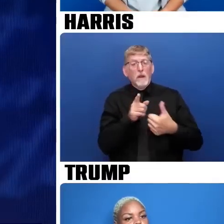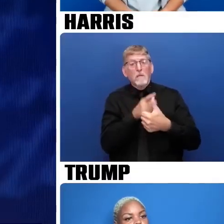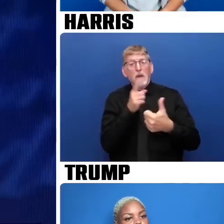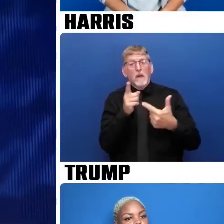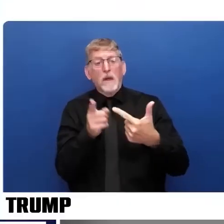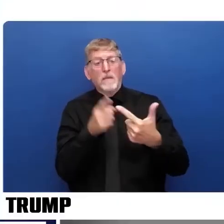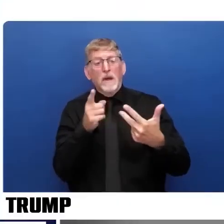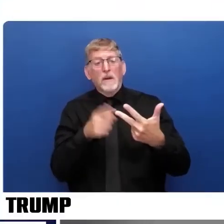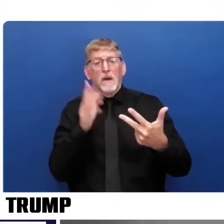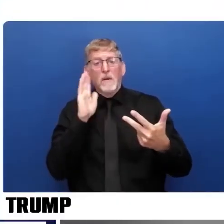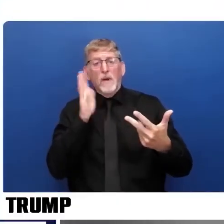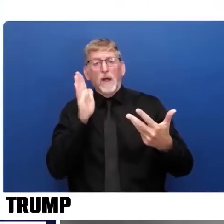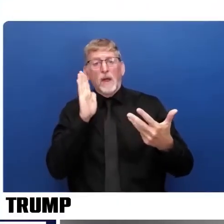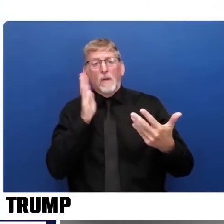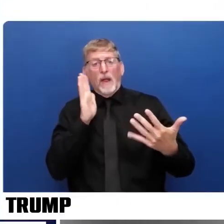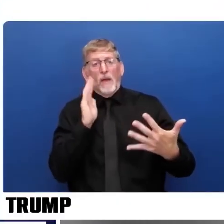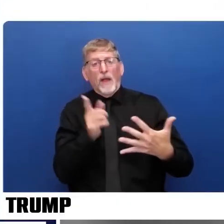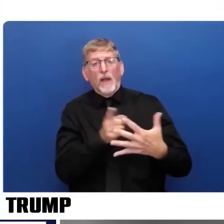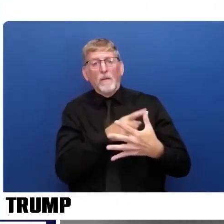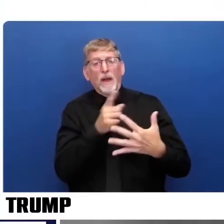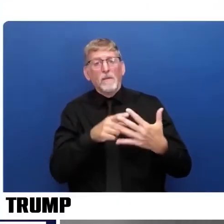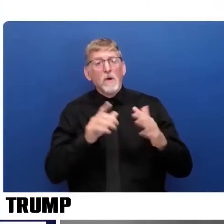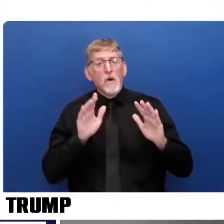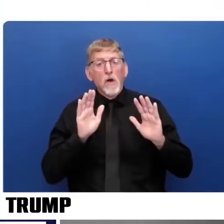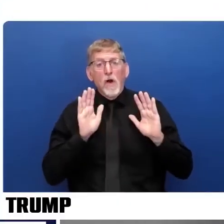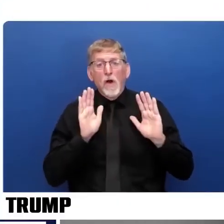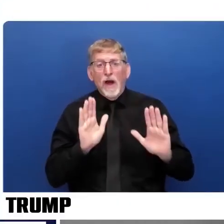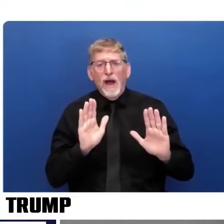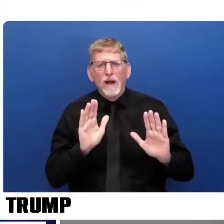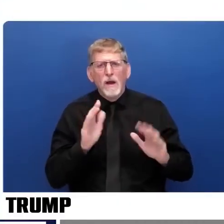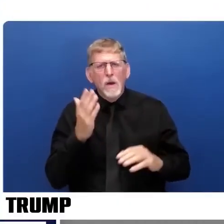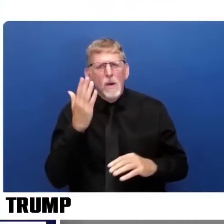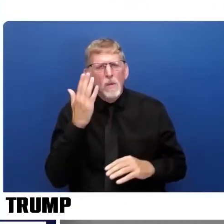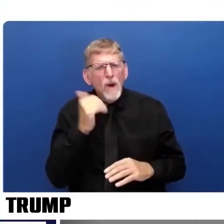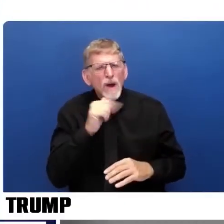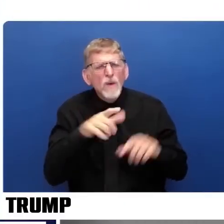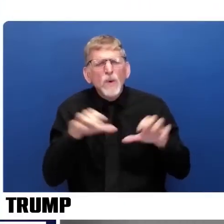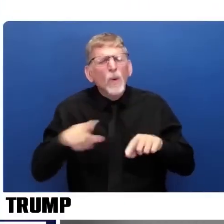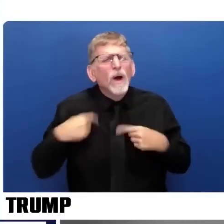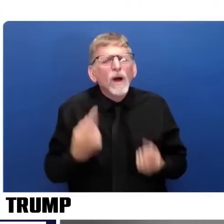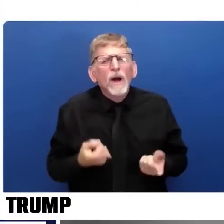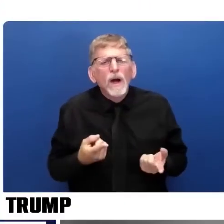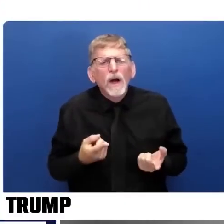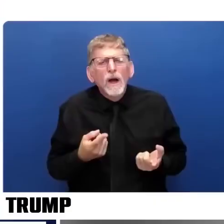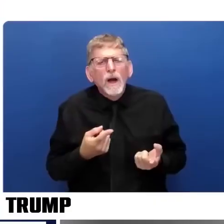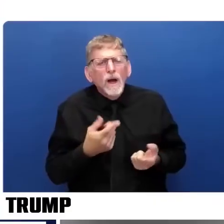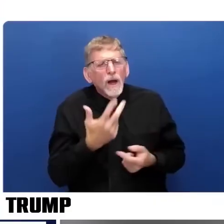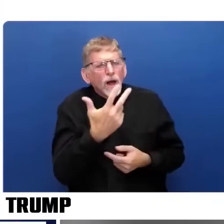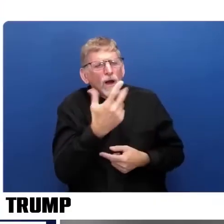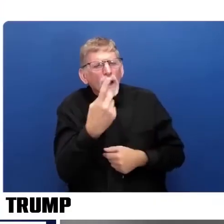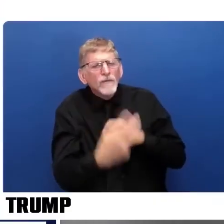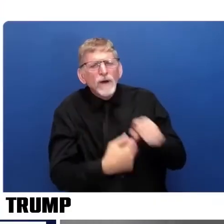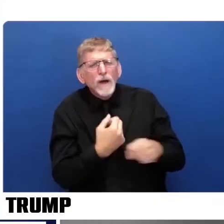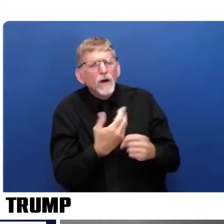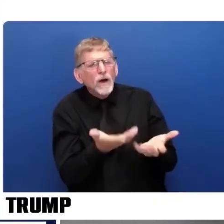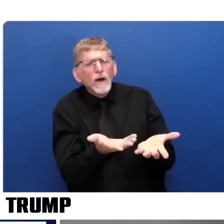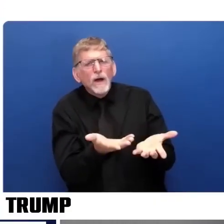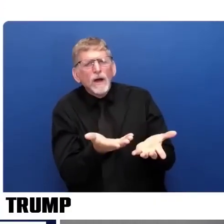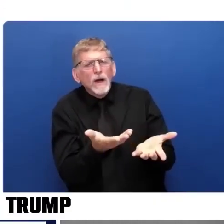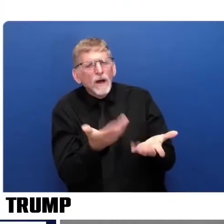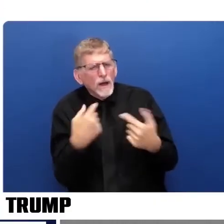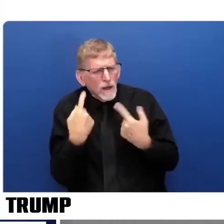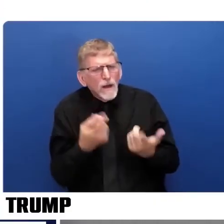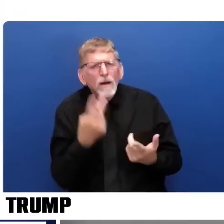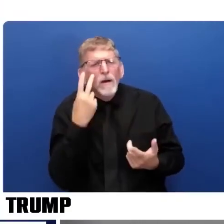these wonderful things. Why hasn't she done it? She's been there for 3.5 years. They've had 3.5 years